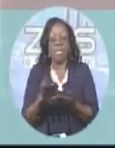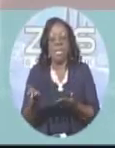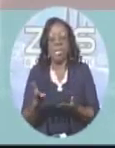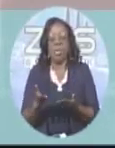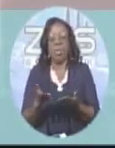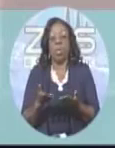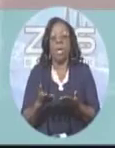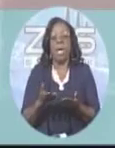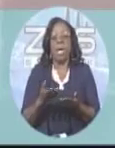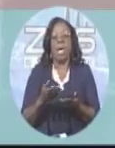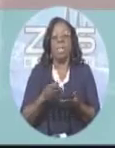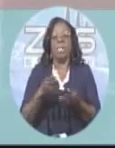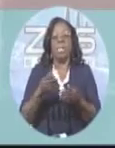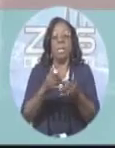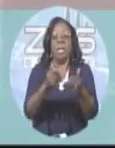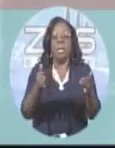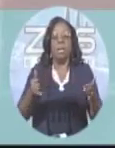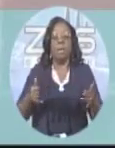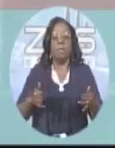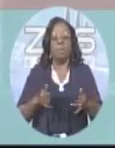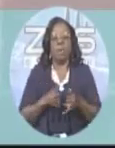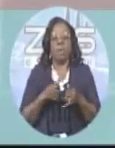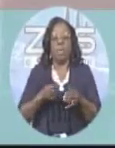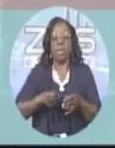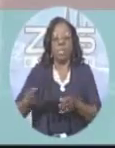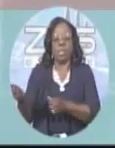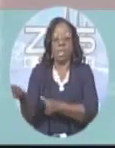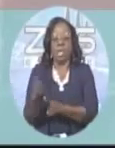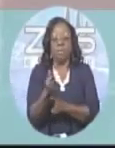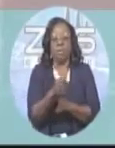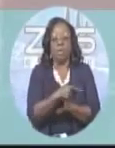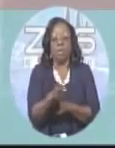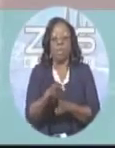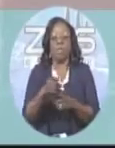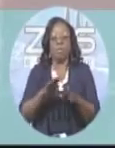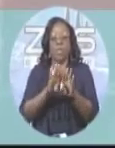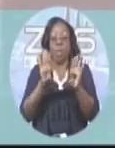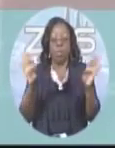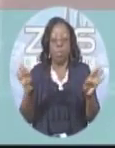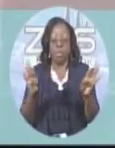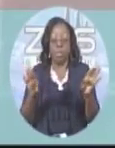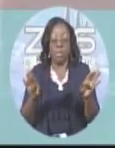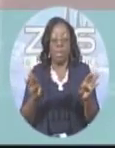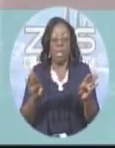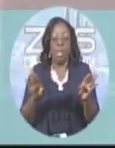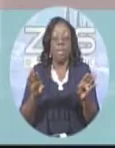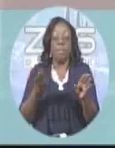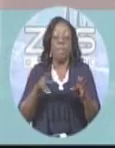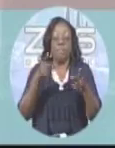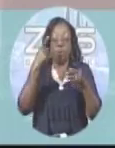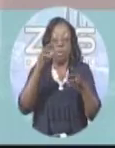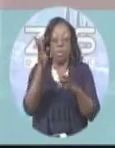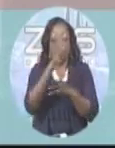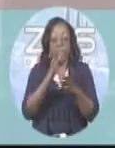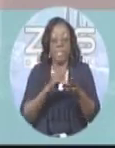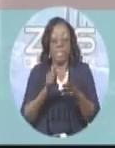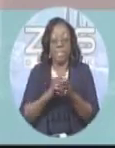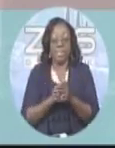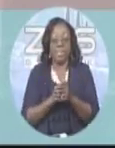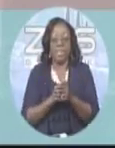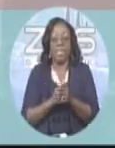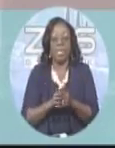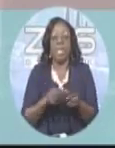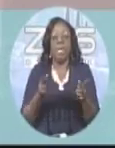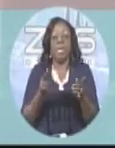golf course would be opened prior to the end of the 16-17 winter season. That has happened. And